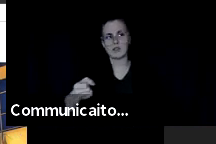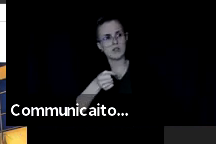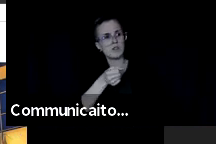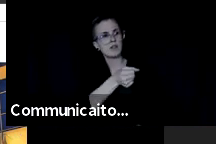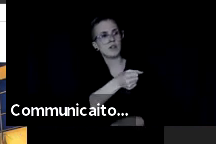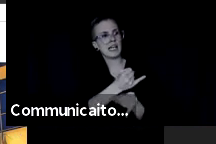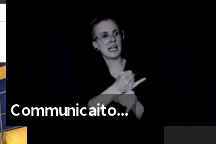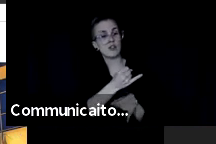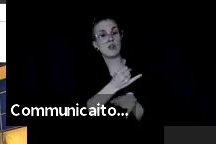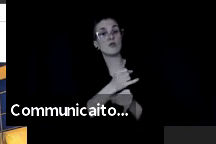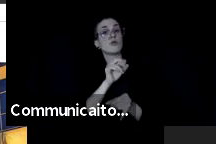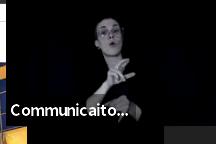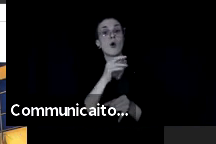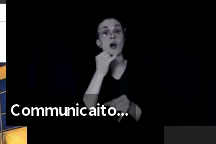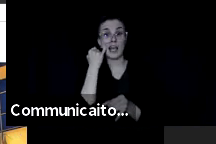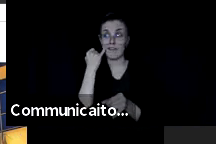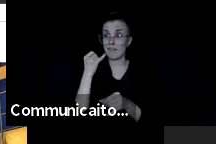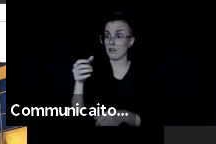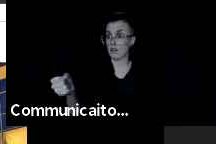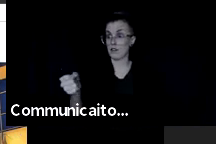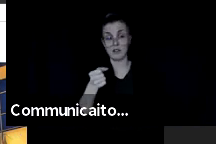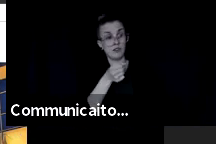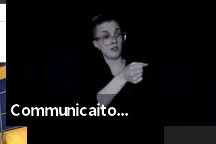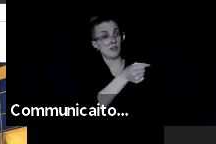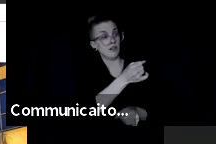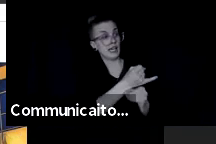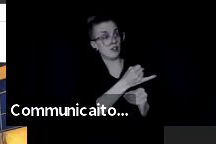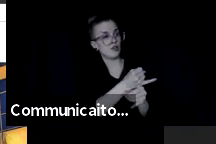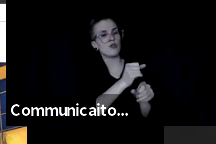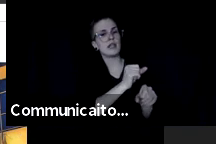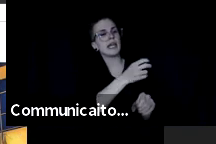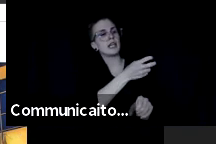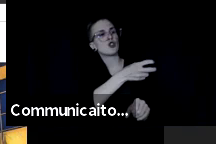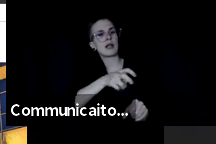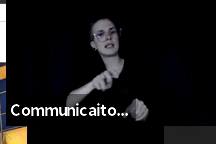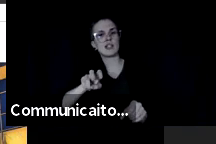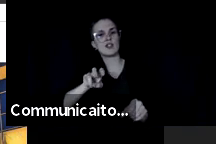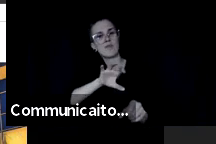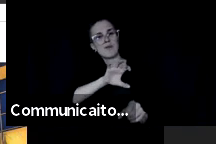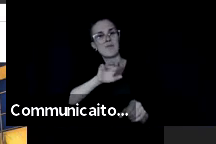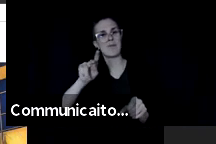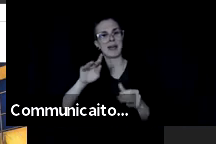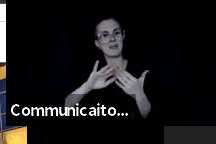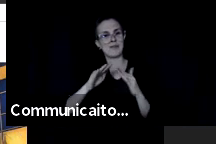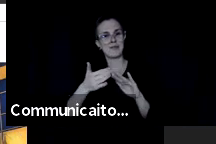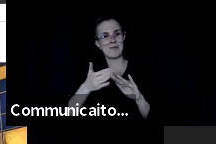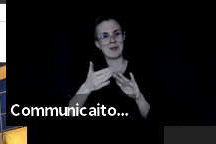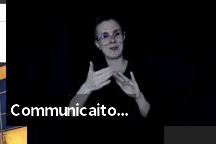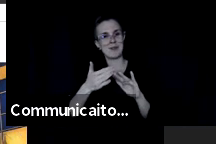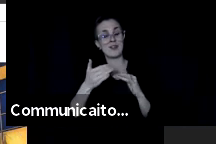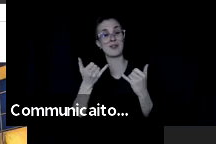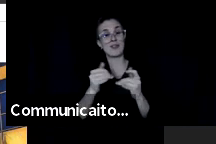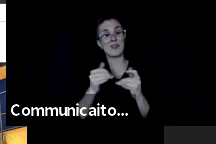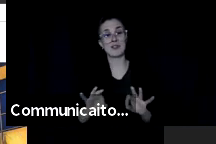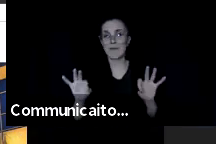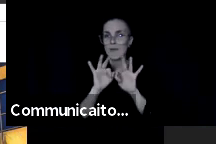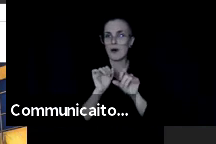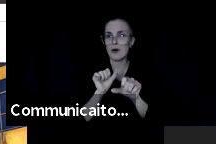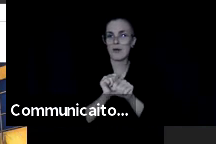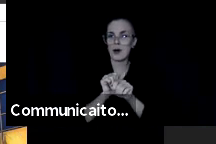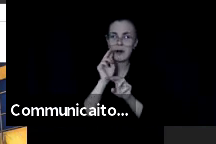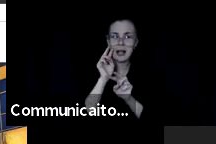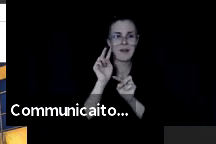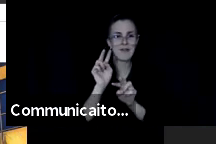back out, back into the community. And we look forward to doing this important work. Thank you